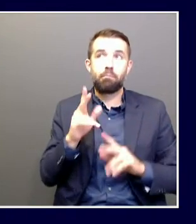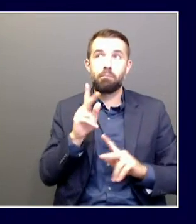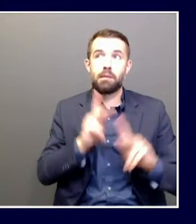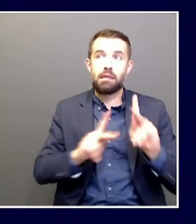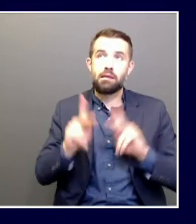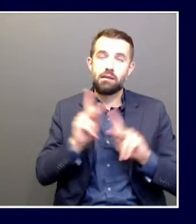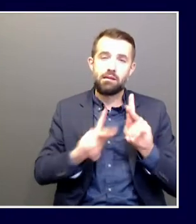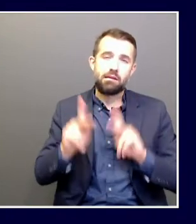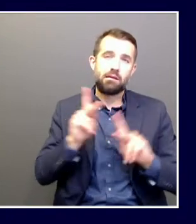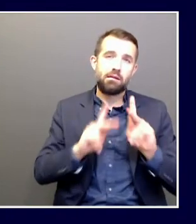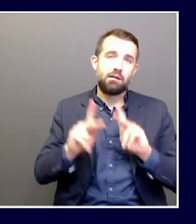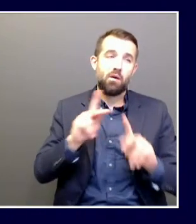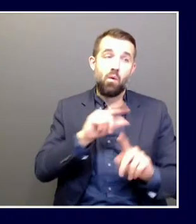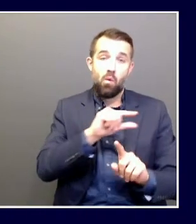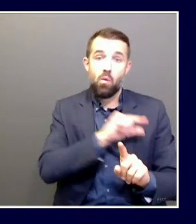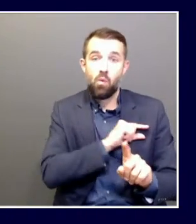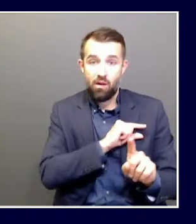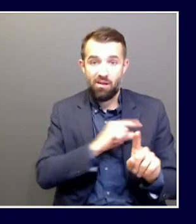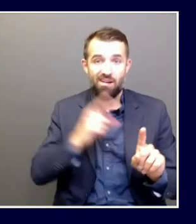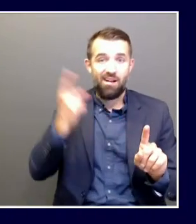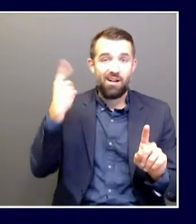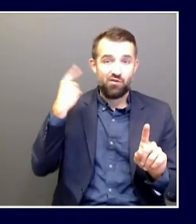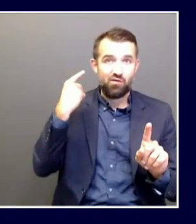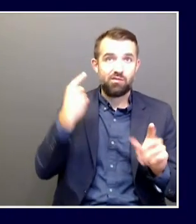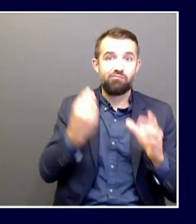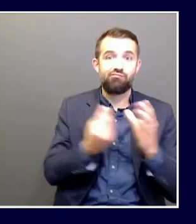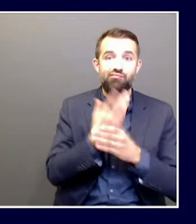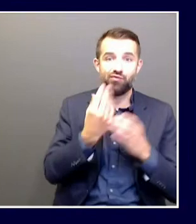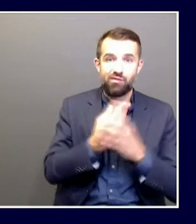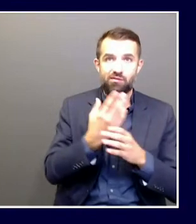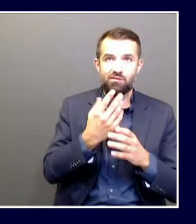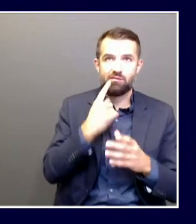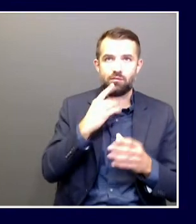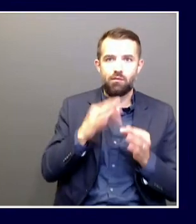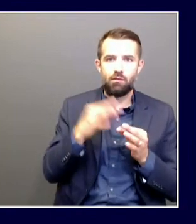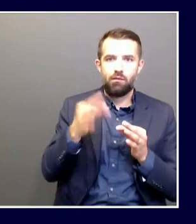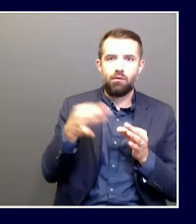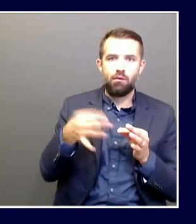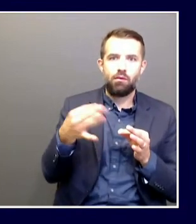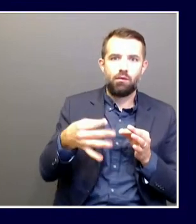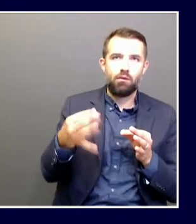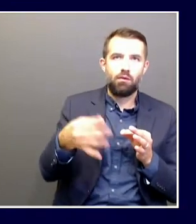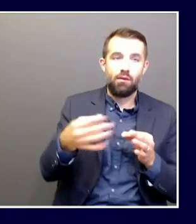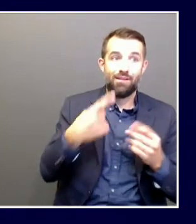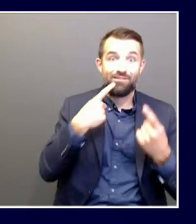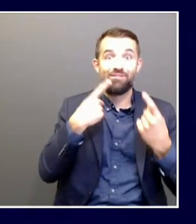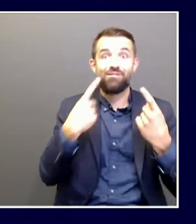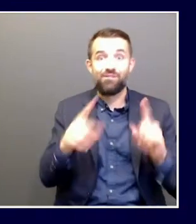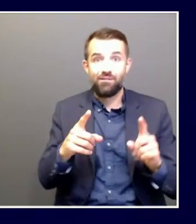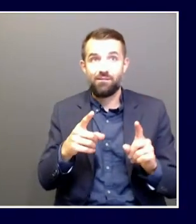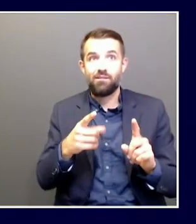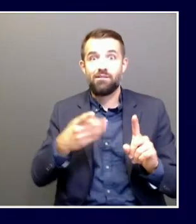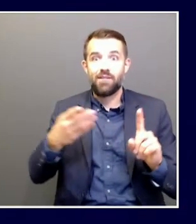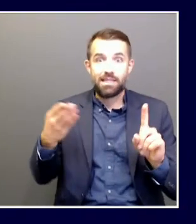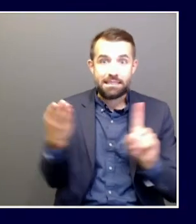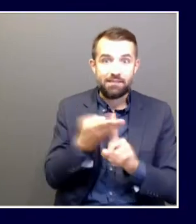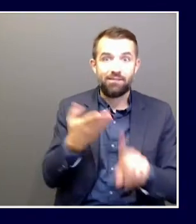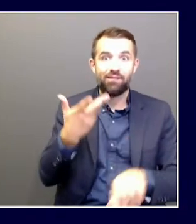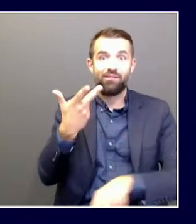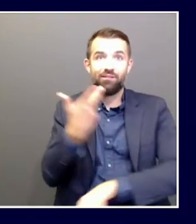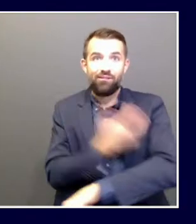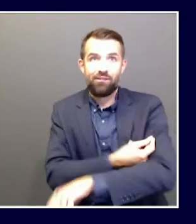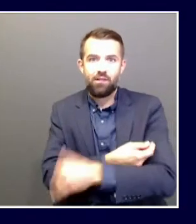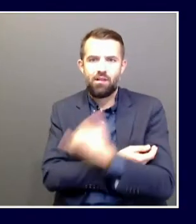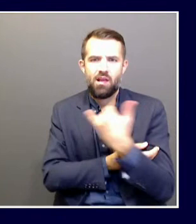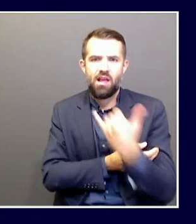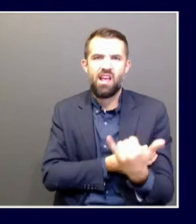that information, or how many people you're perhaps getting through to or are being convinced to get this first dose? And maybe if you do have that information, what are